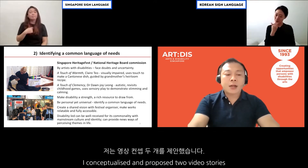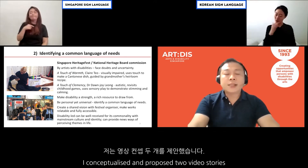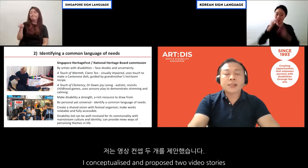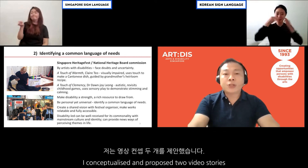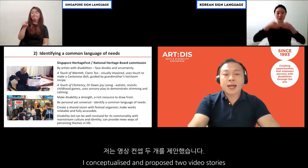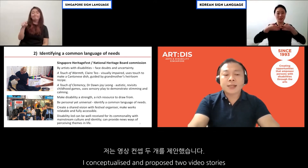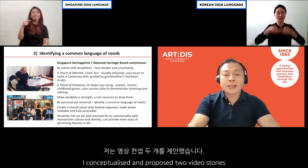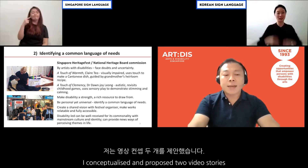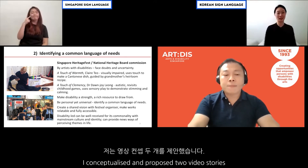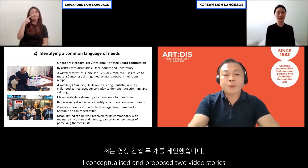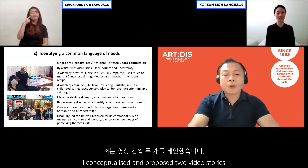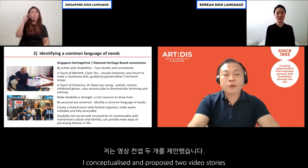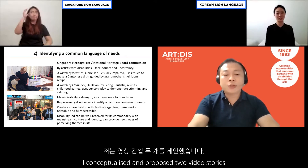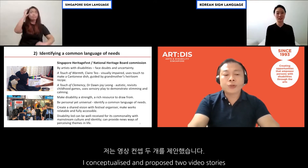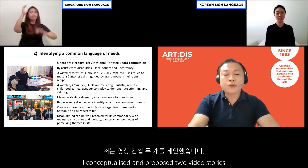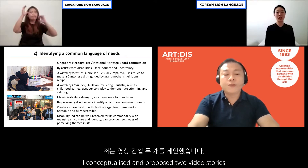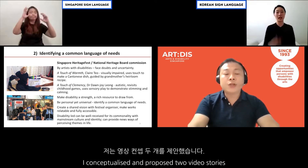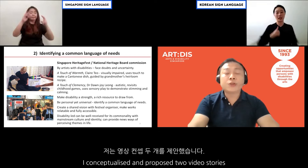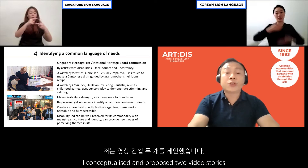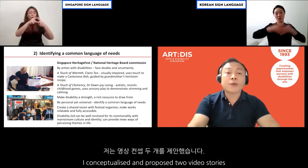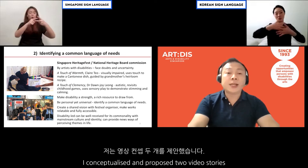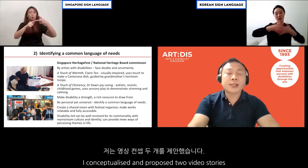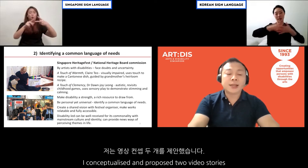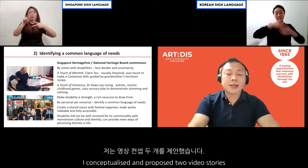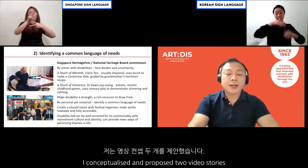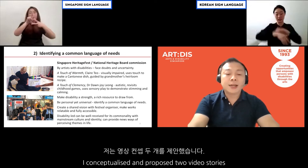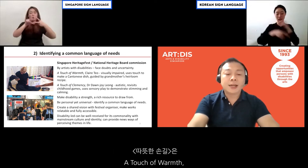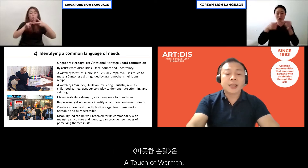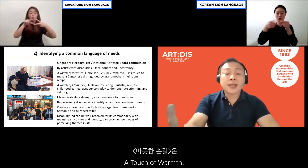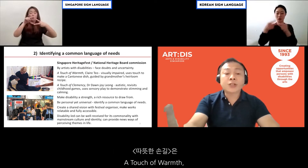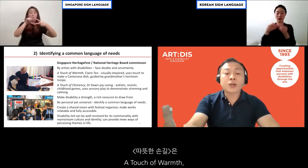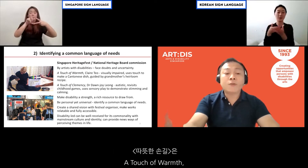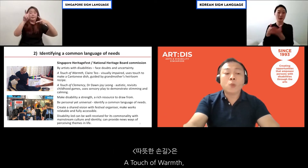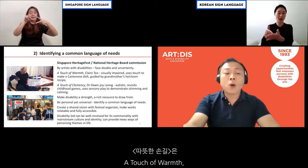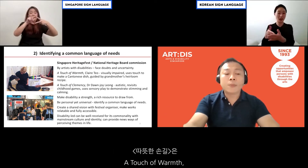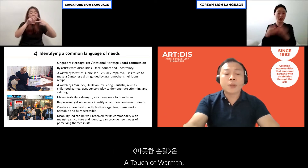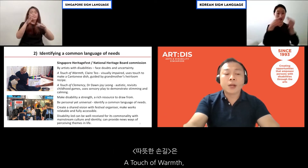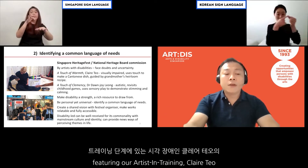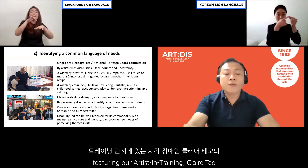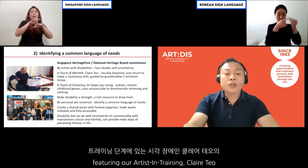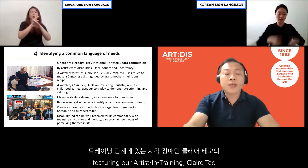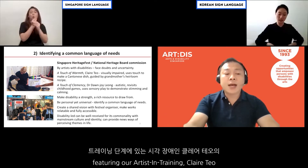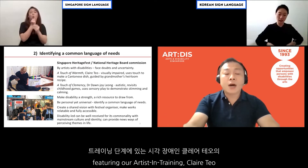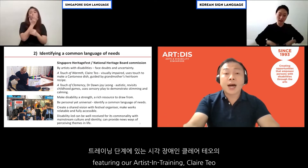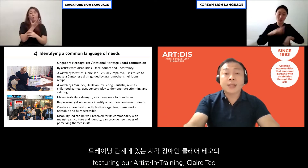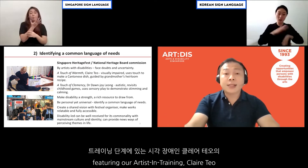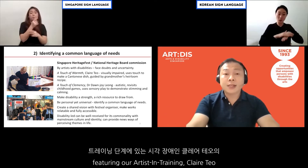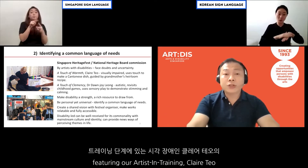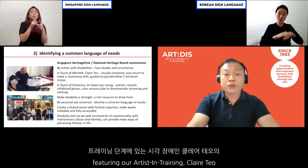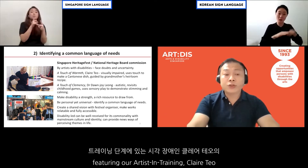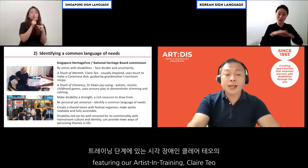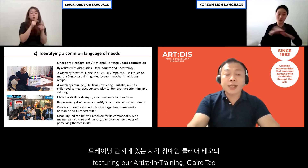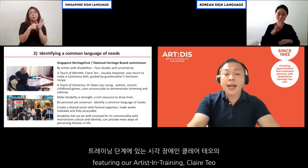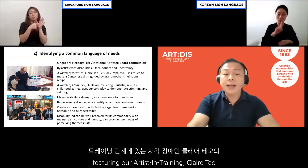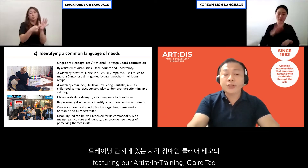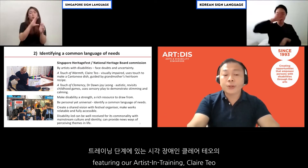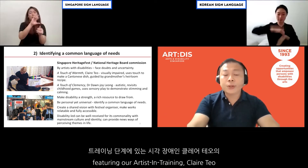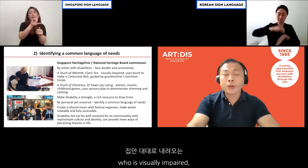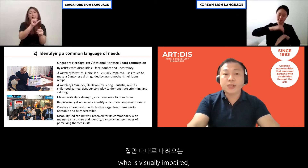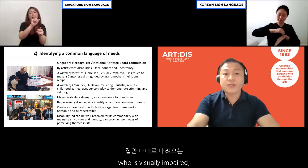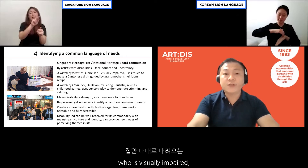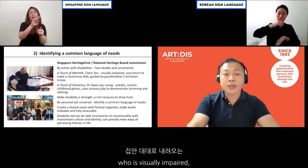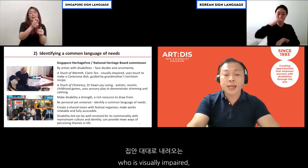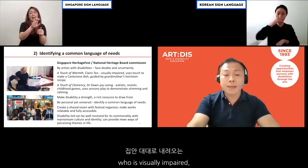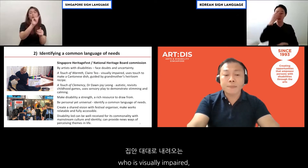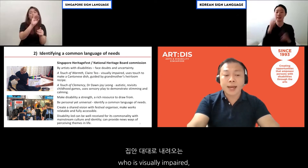I conceptualized and proposed two video stories. A Touch of Warmth, featuring our artist in training, Claire Teo,